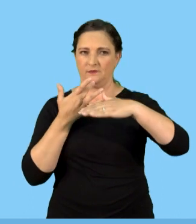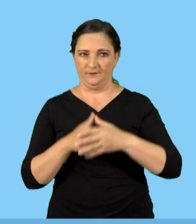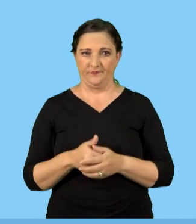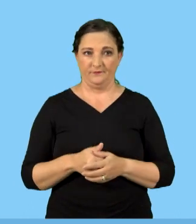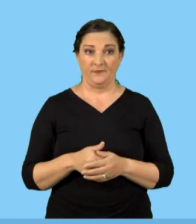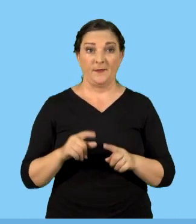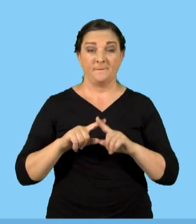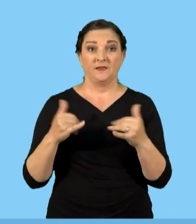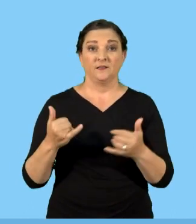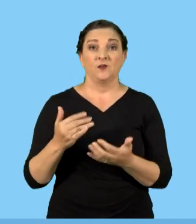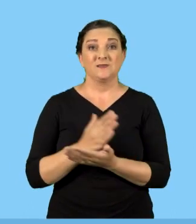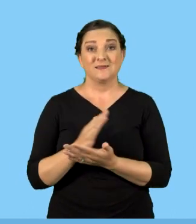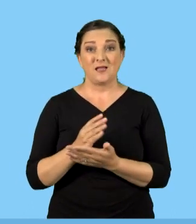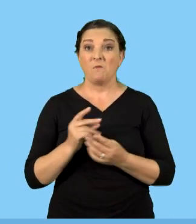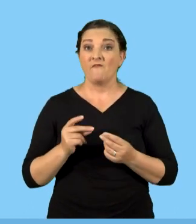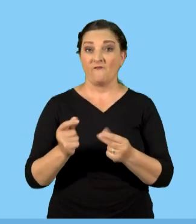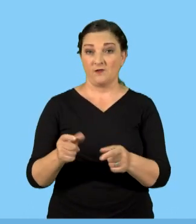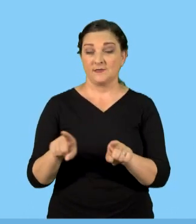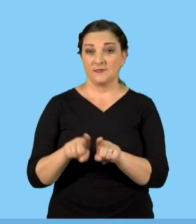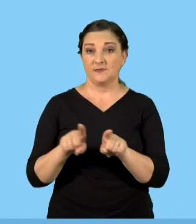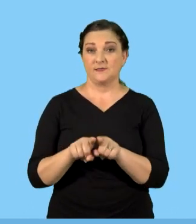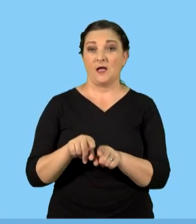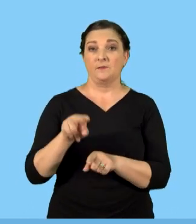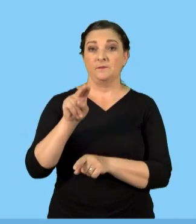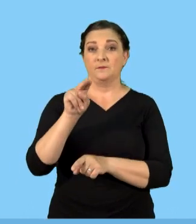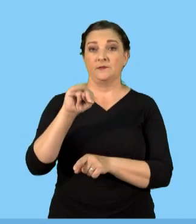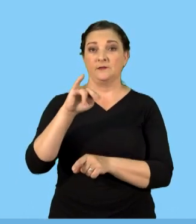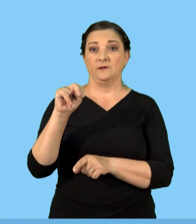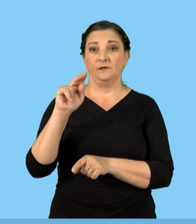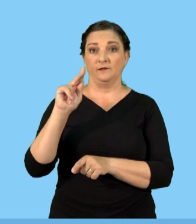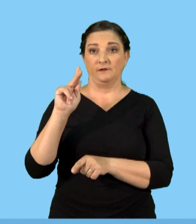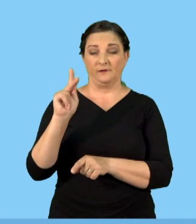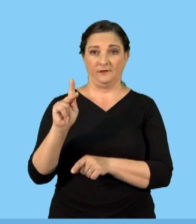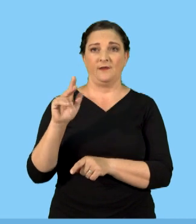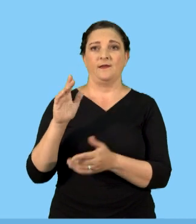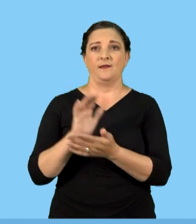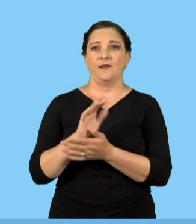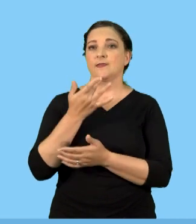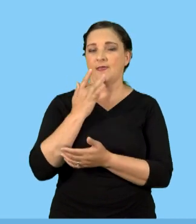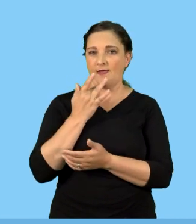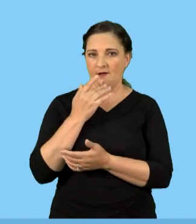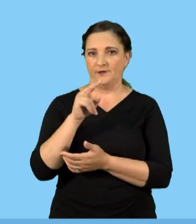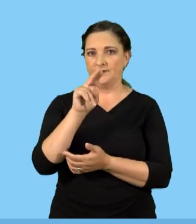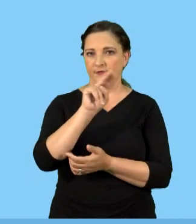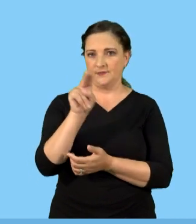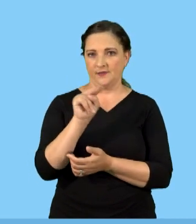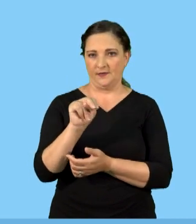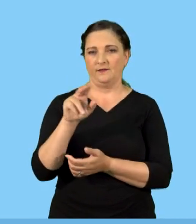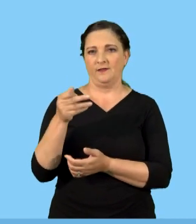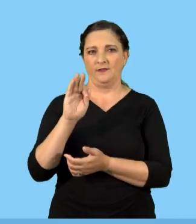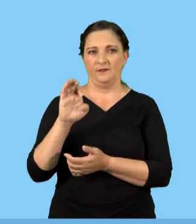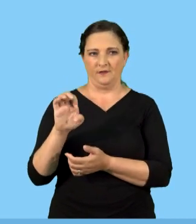more reactive metals corrode faster, such as zinc and iron. And at room